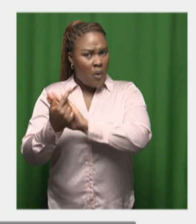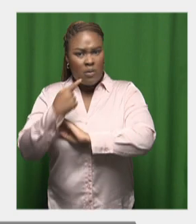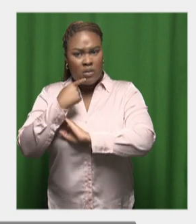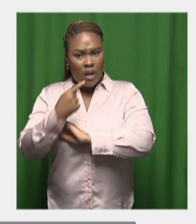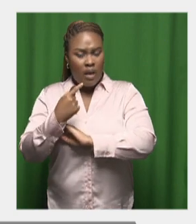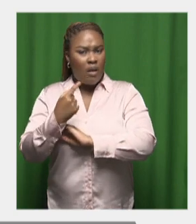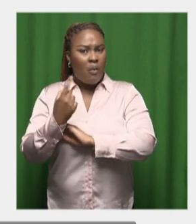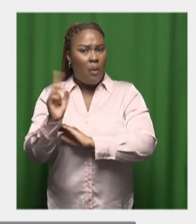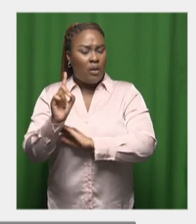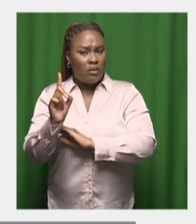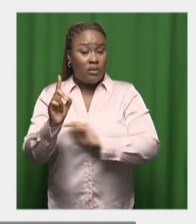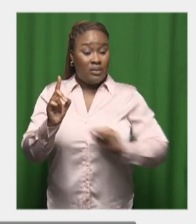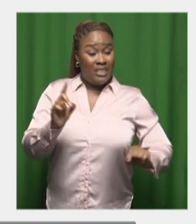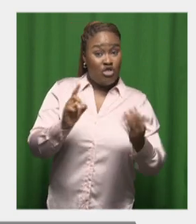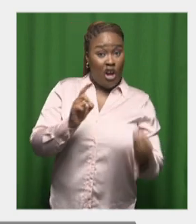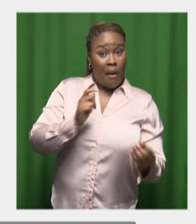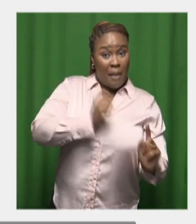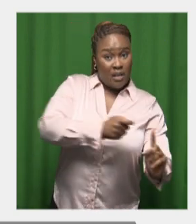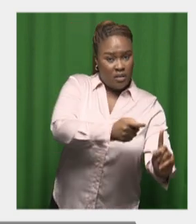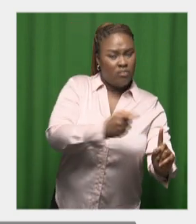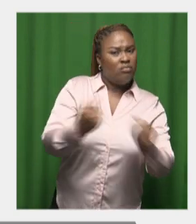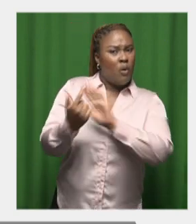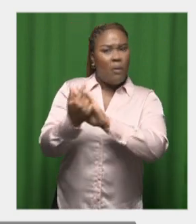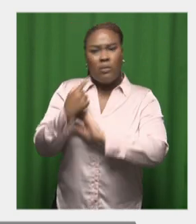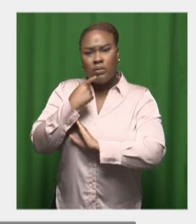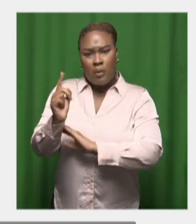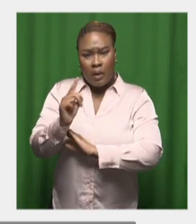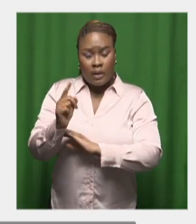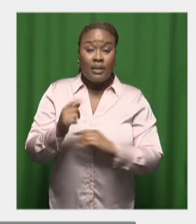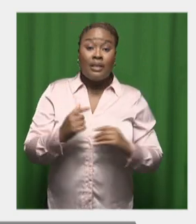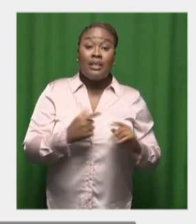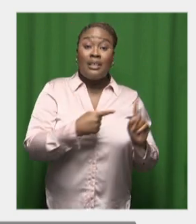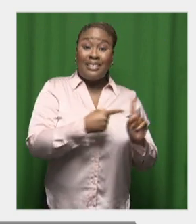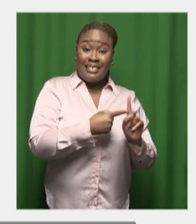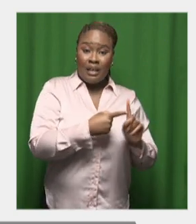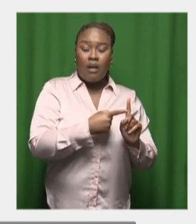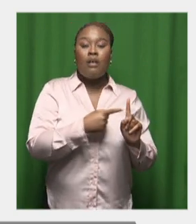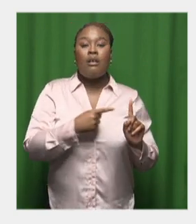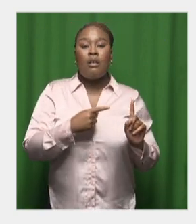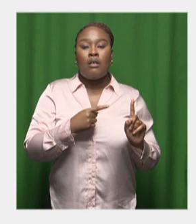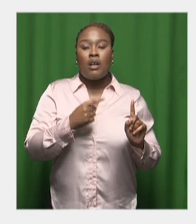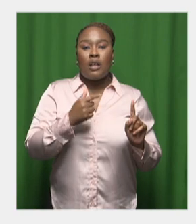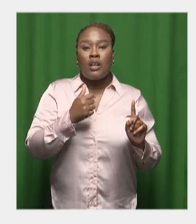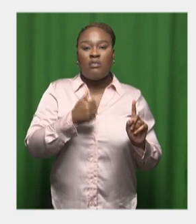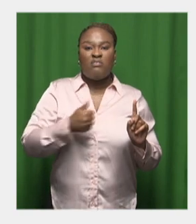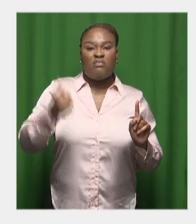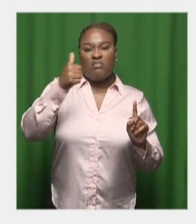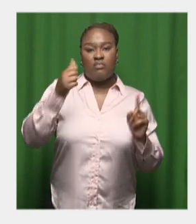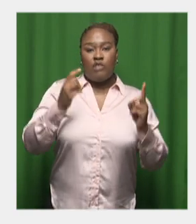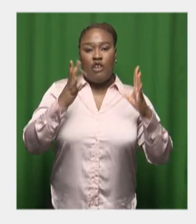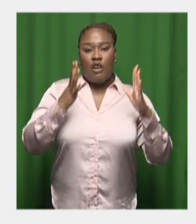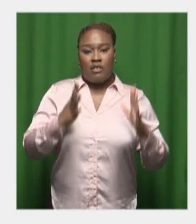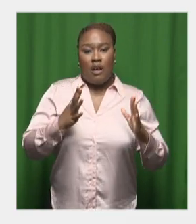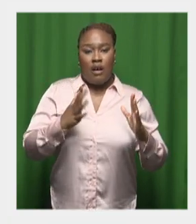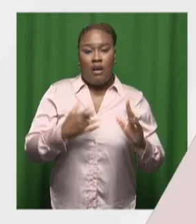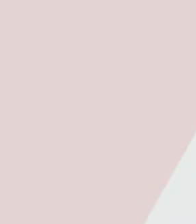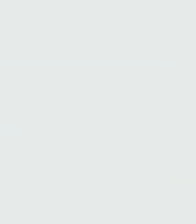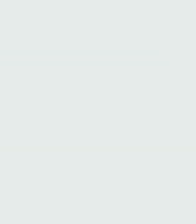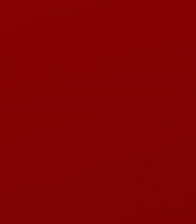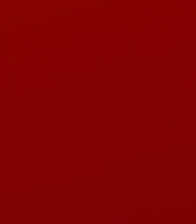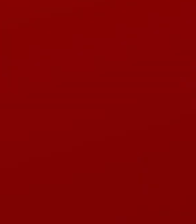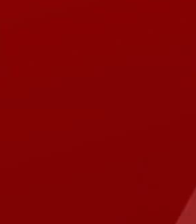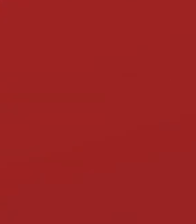by Seehaam Samaai. She's a director at the Women's Legal Centre. Thank you very, very much for joining us, Seehaam. It's a pleasure to have